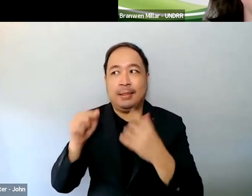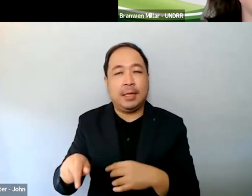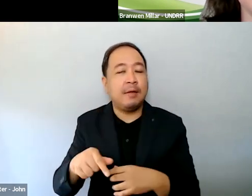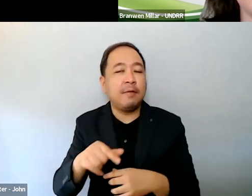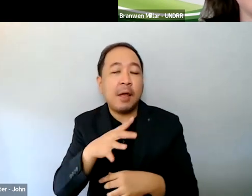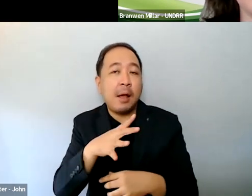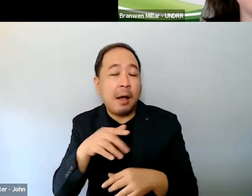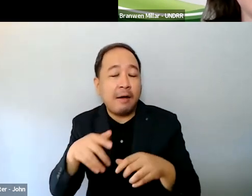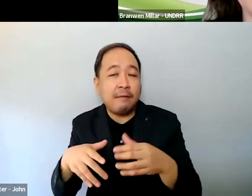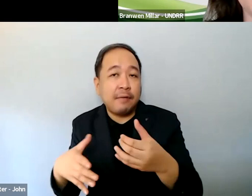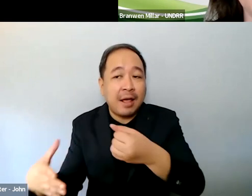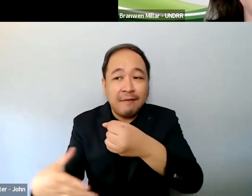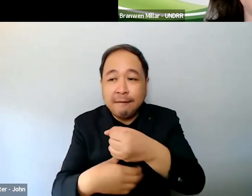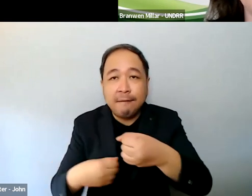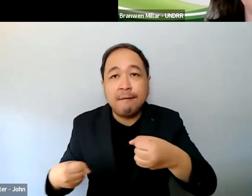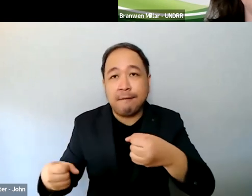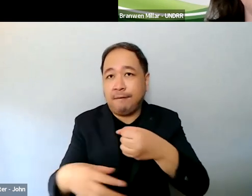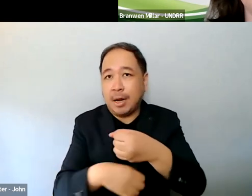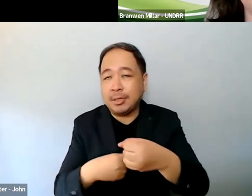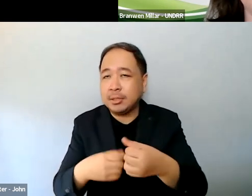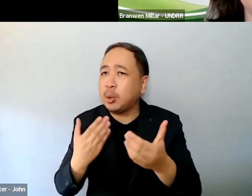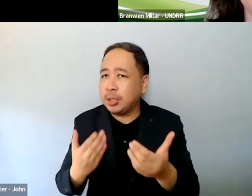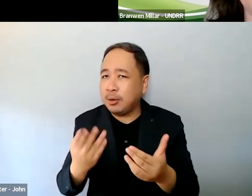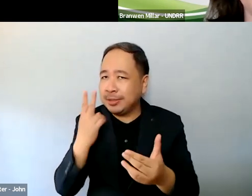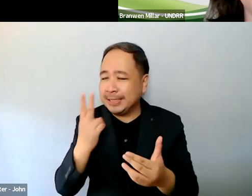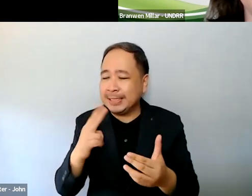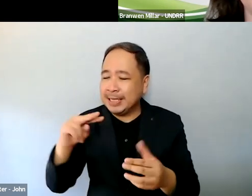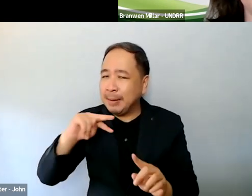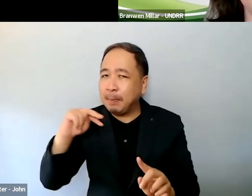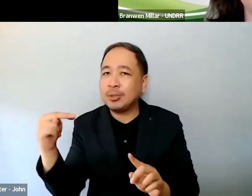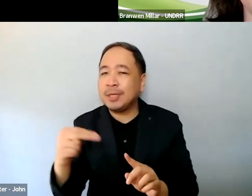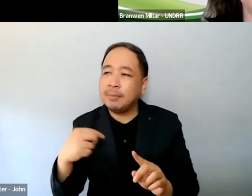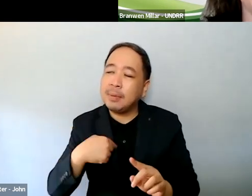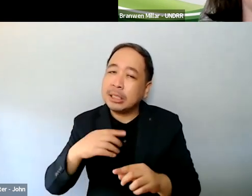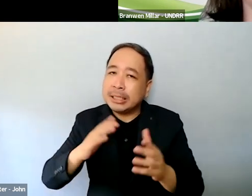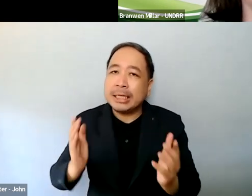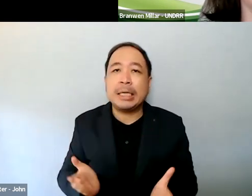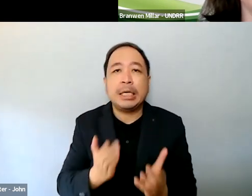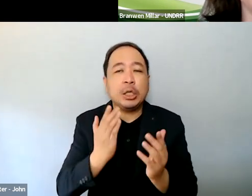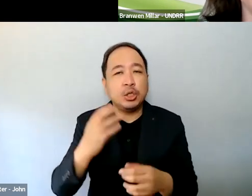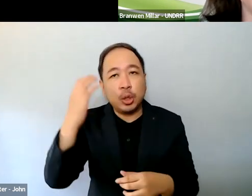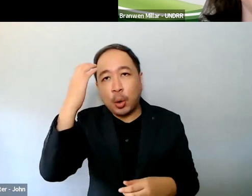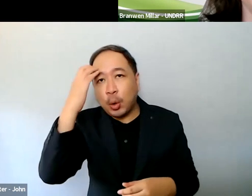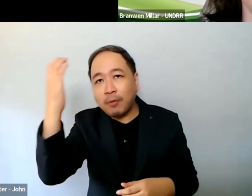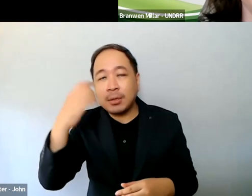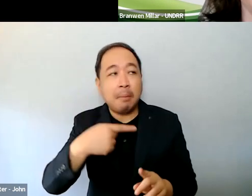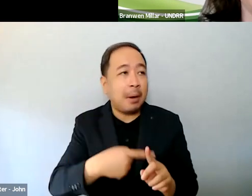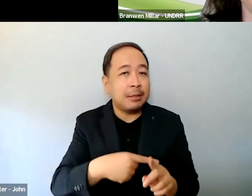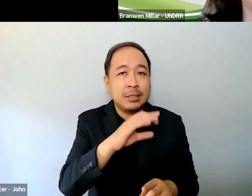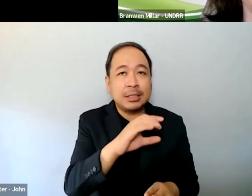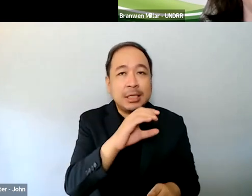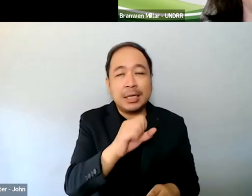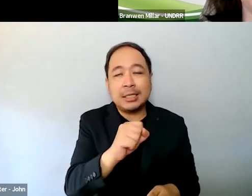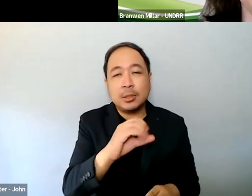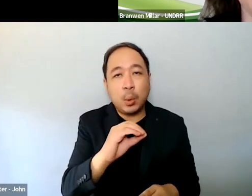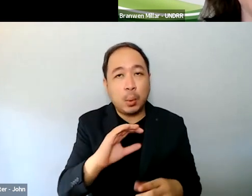on disaster risk reduction, and looking at its gendered aspect, I urge governments and other civil society partners to look at women farmers as a central